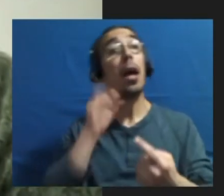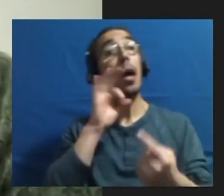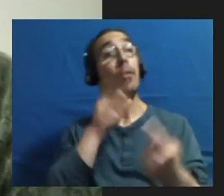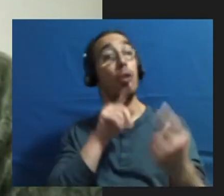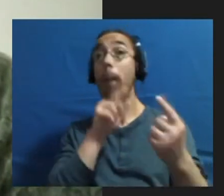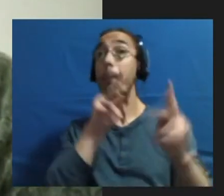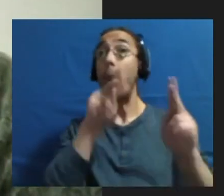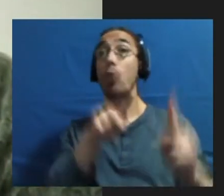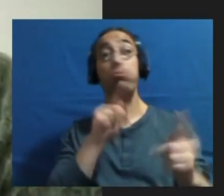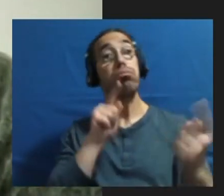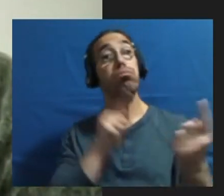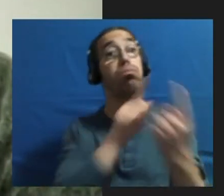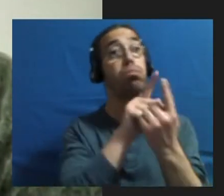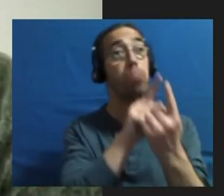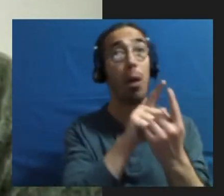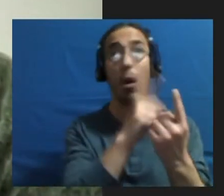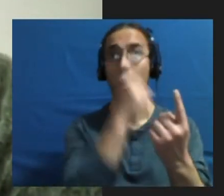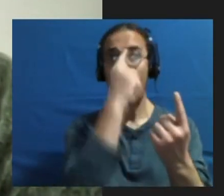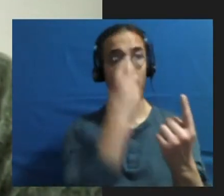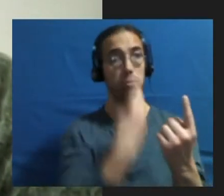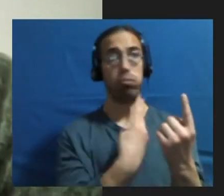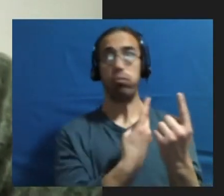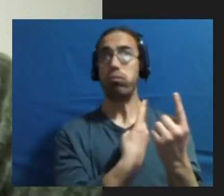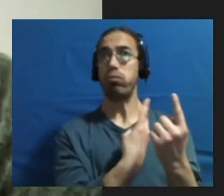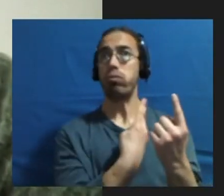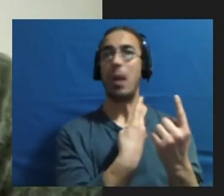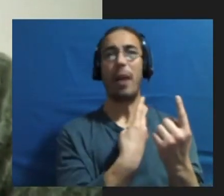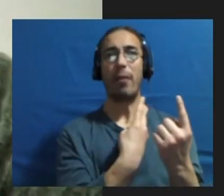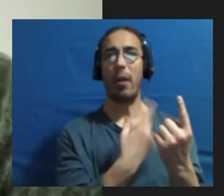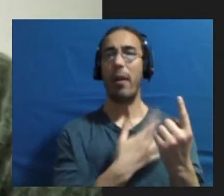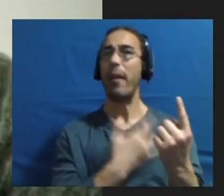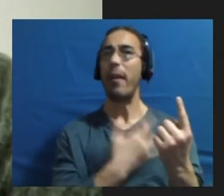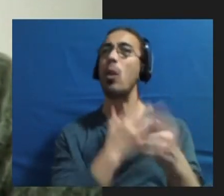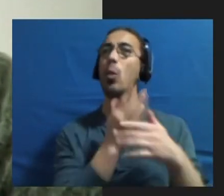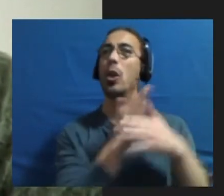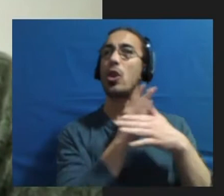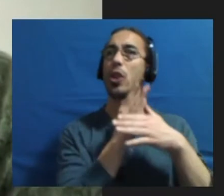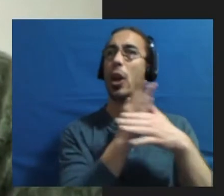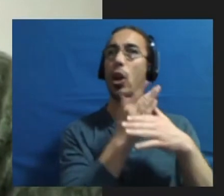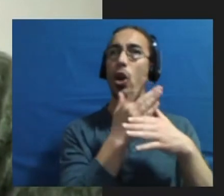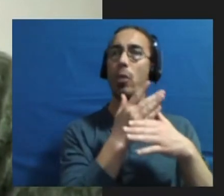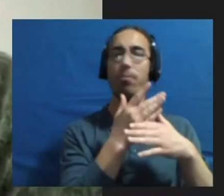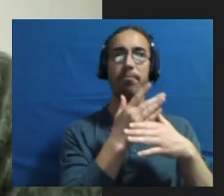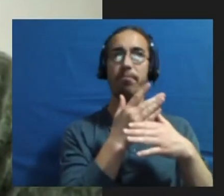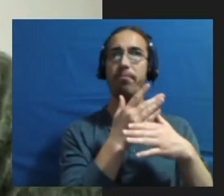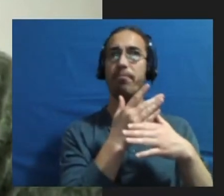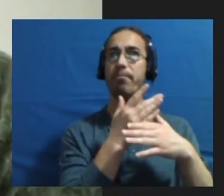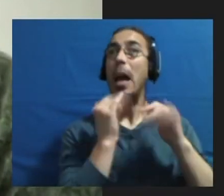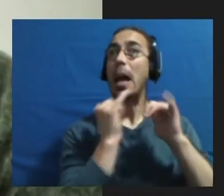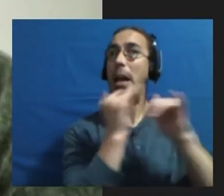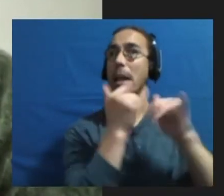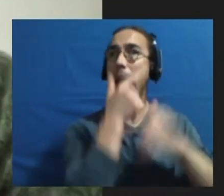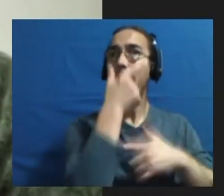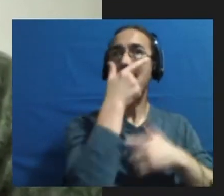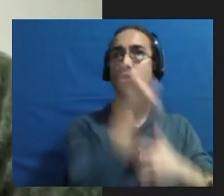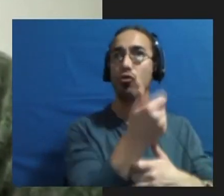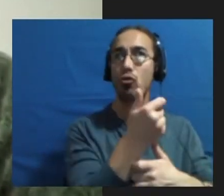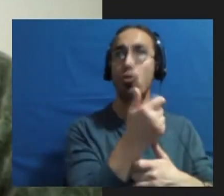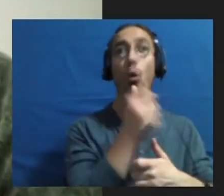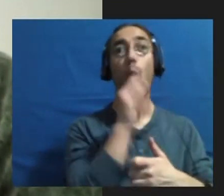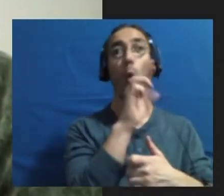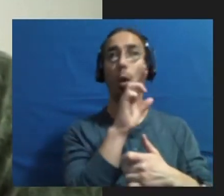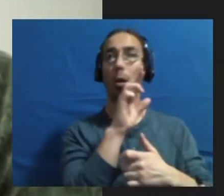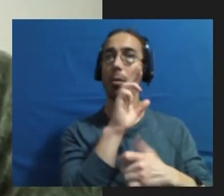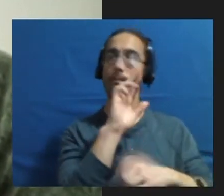two would have some type of commonality between the two of you. You would be able to form a bond with them.